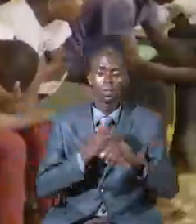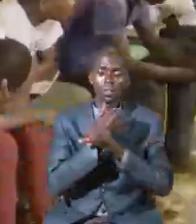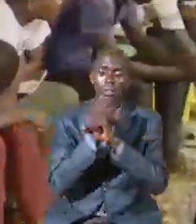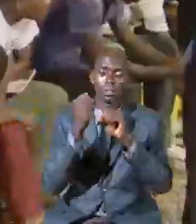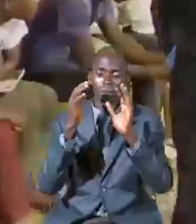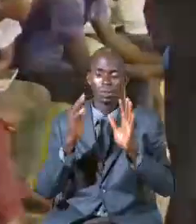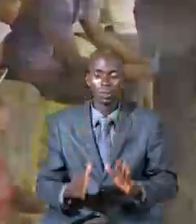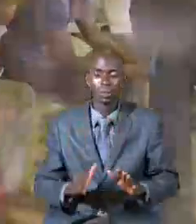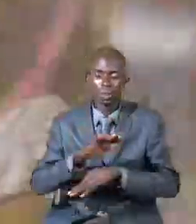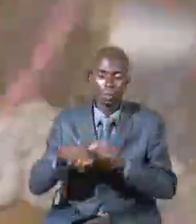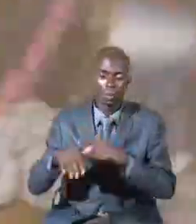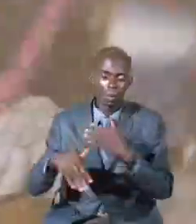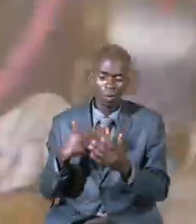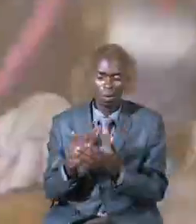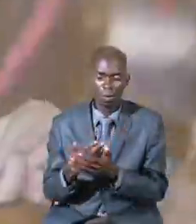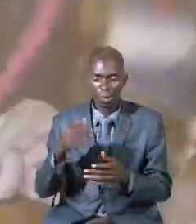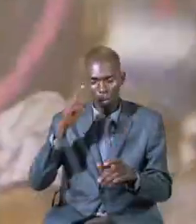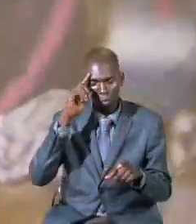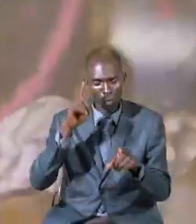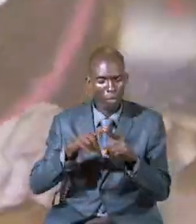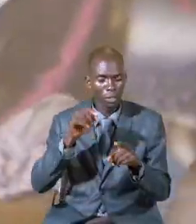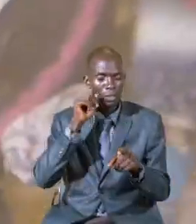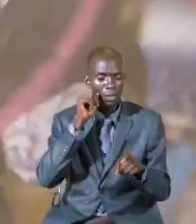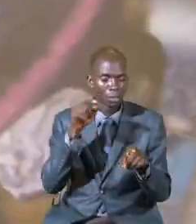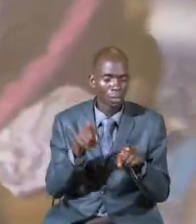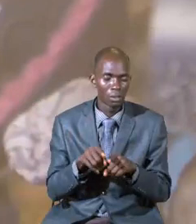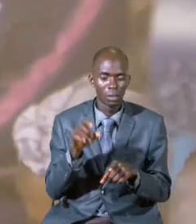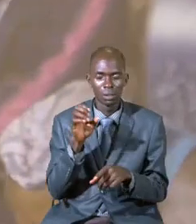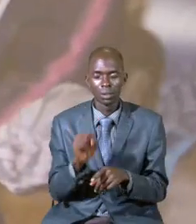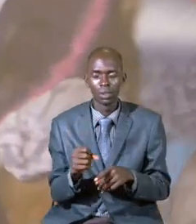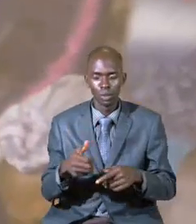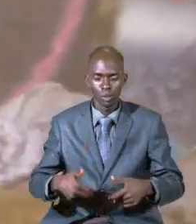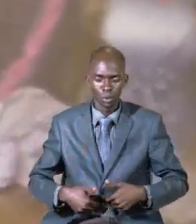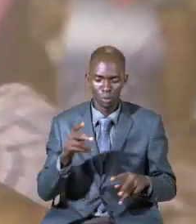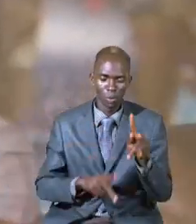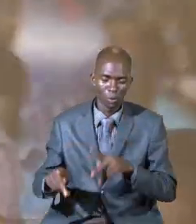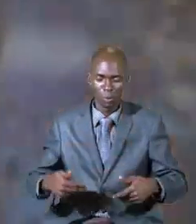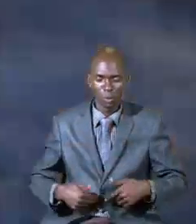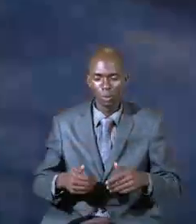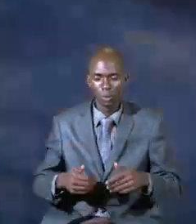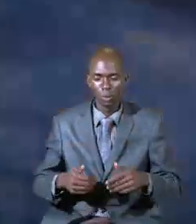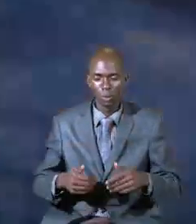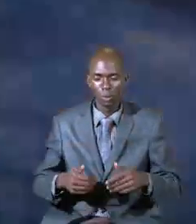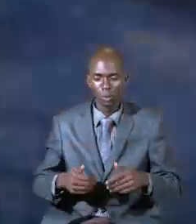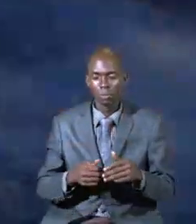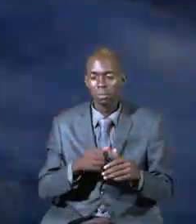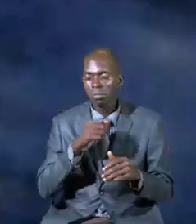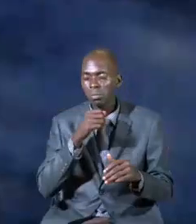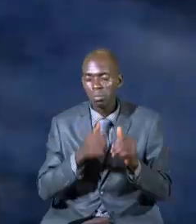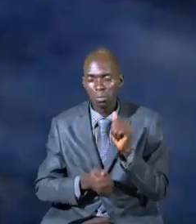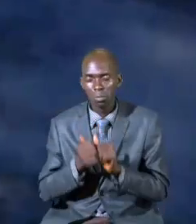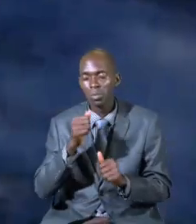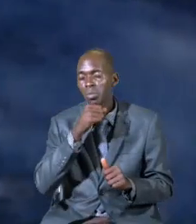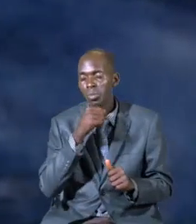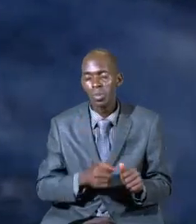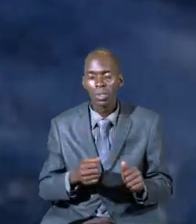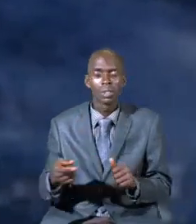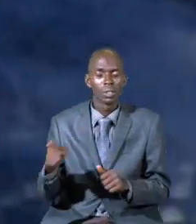all these brothers and sisters, young people, young adults, older people, they have